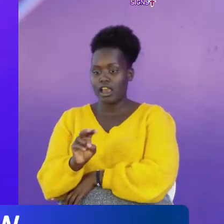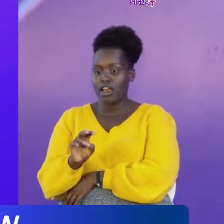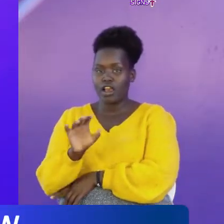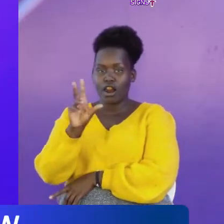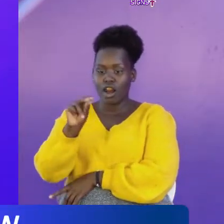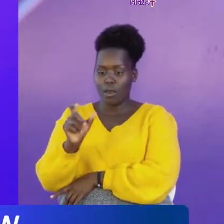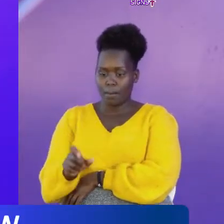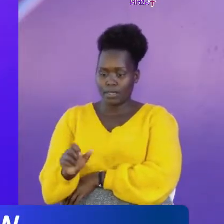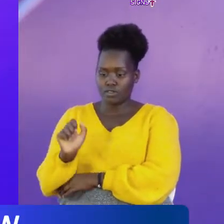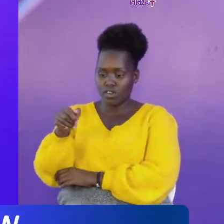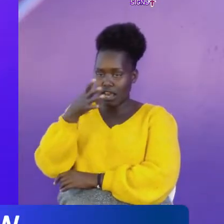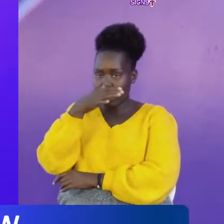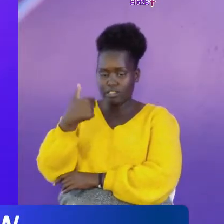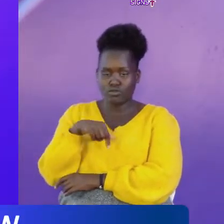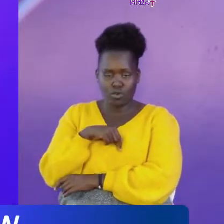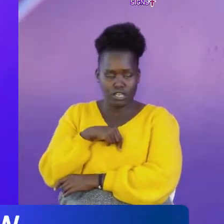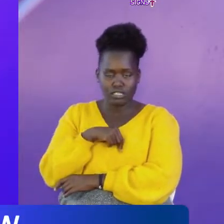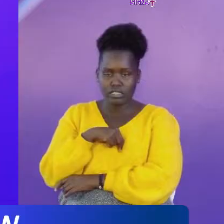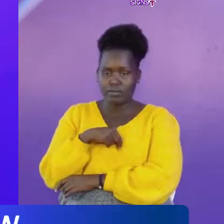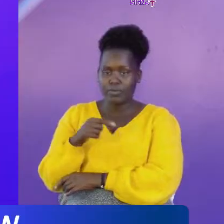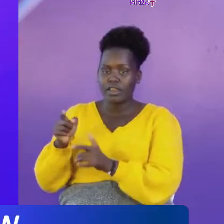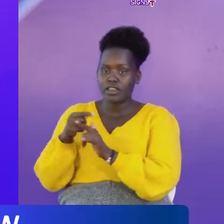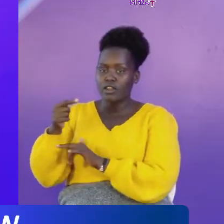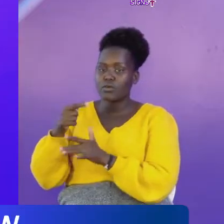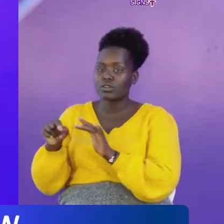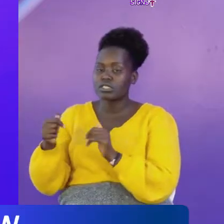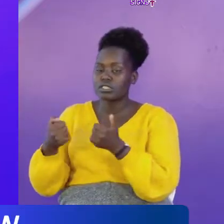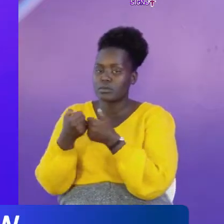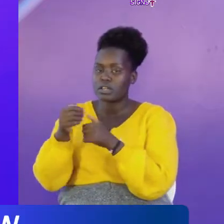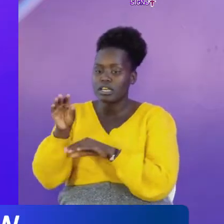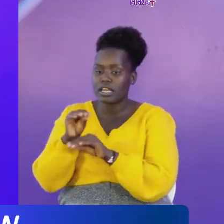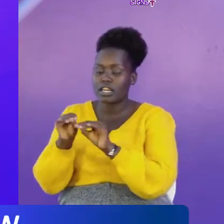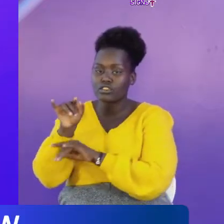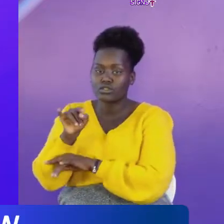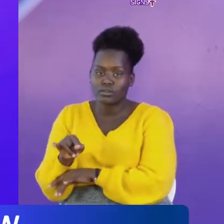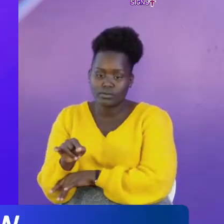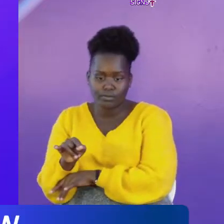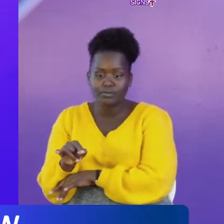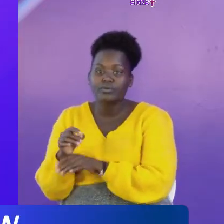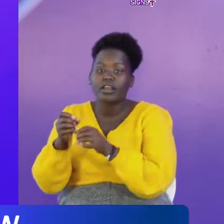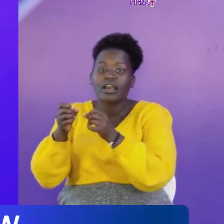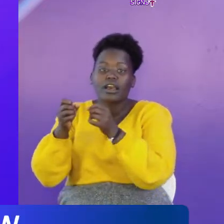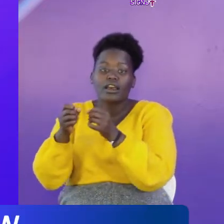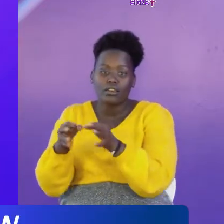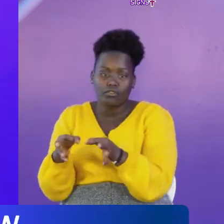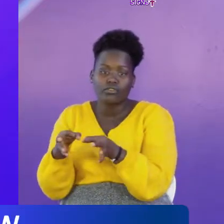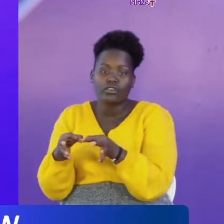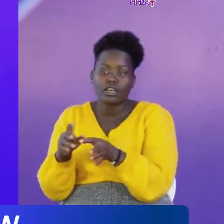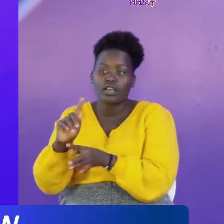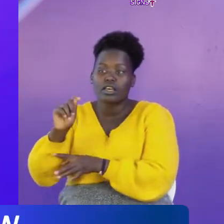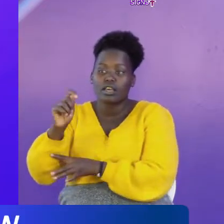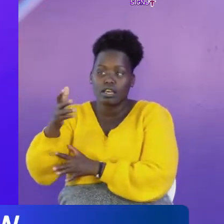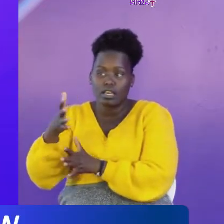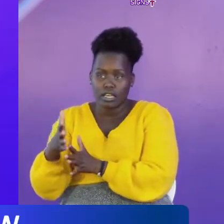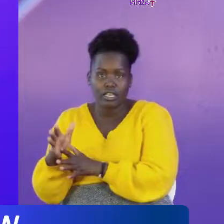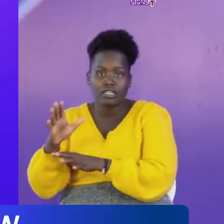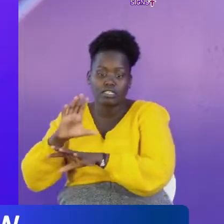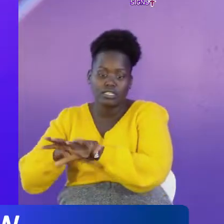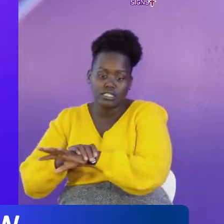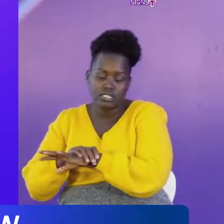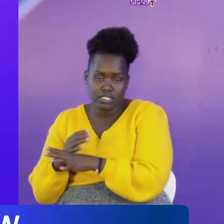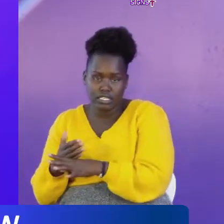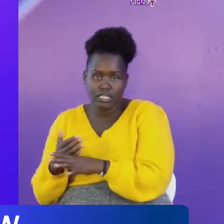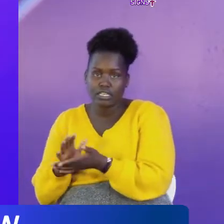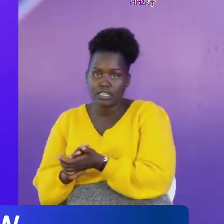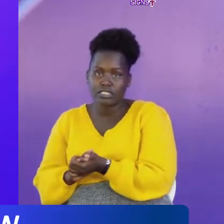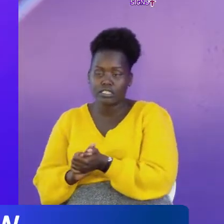Yeah. Let me tell you what is going to happen in this election. If Kenyans do not get a